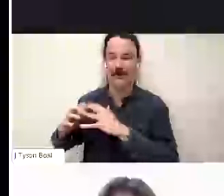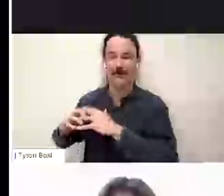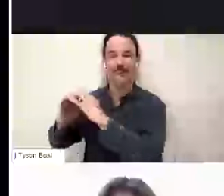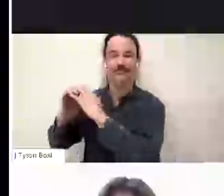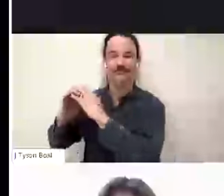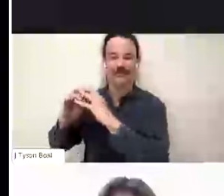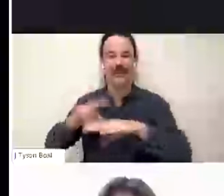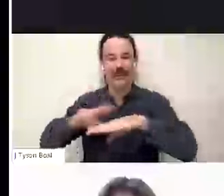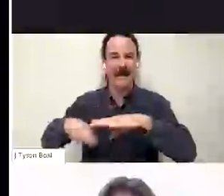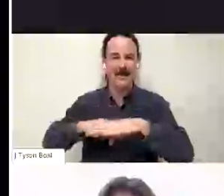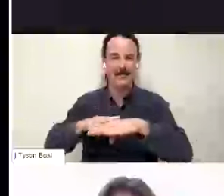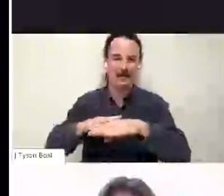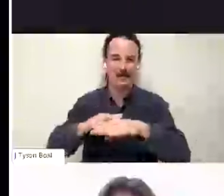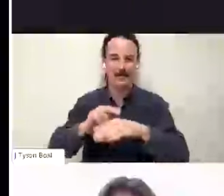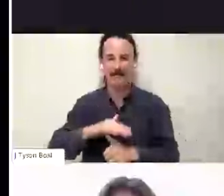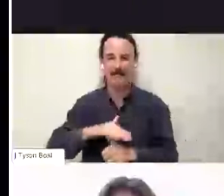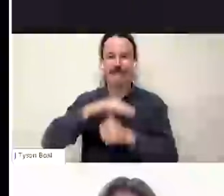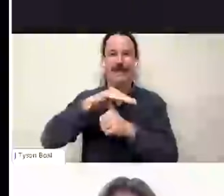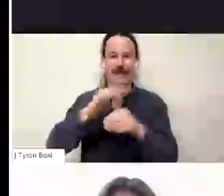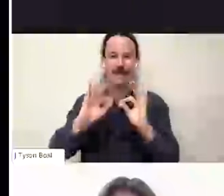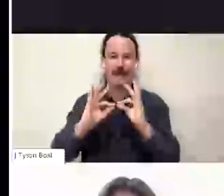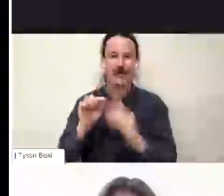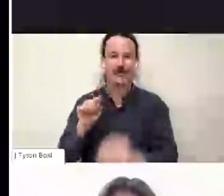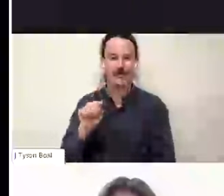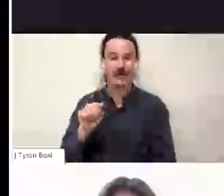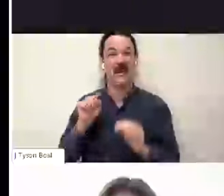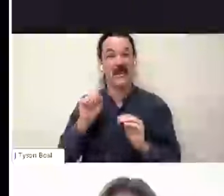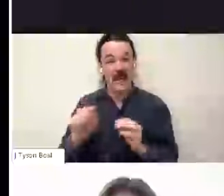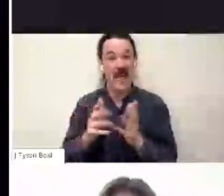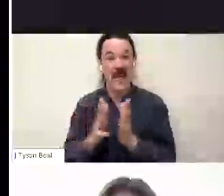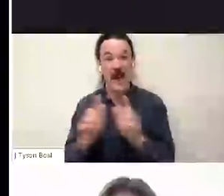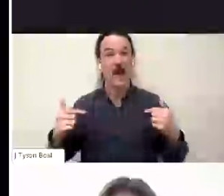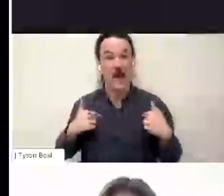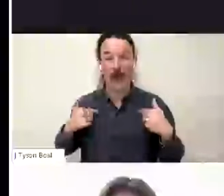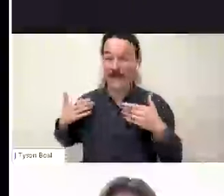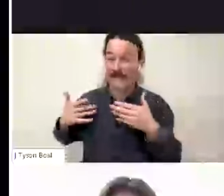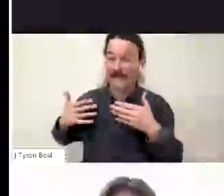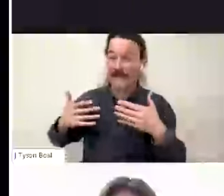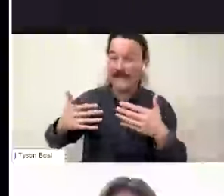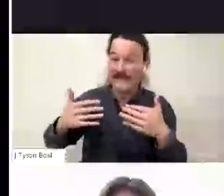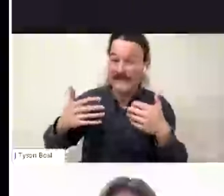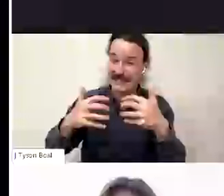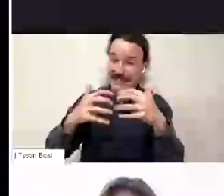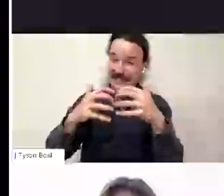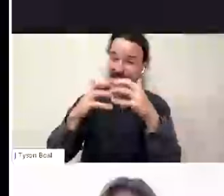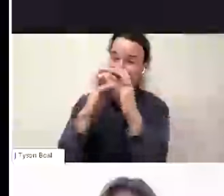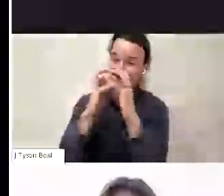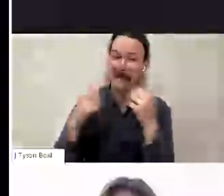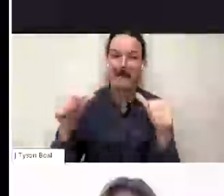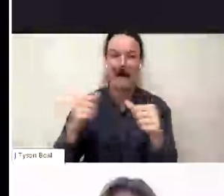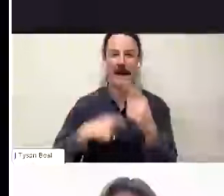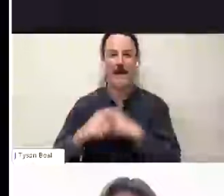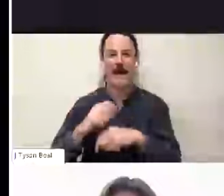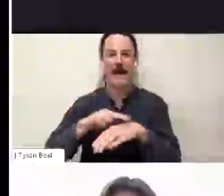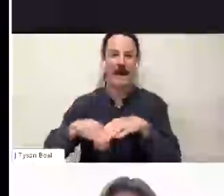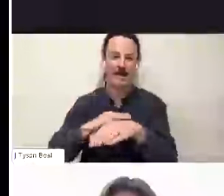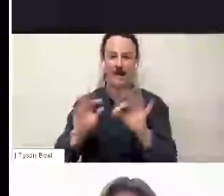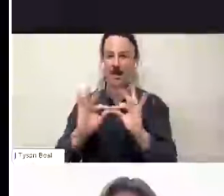And that's how we come to be a national organisation. So essentially, the New South Wales